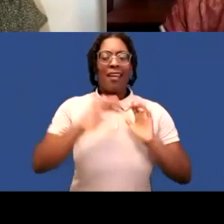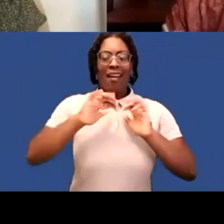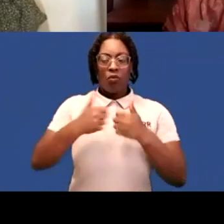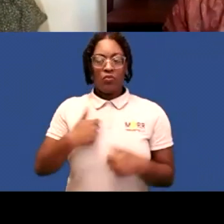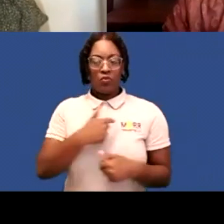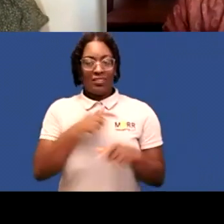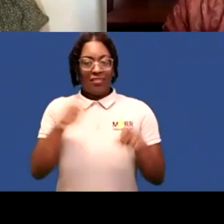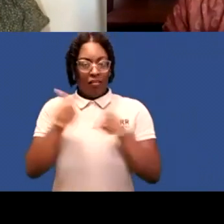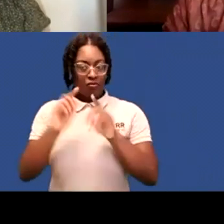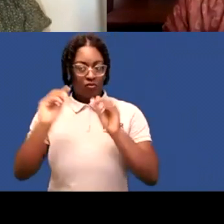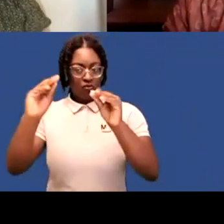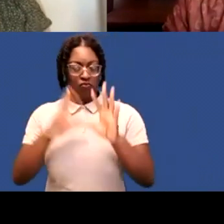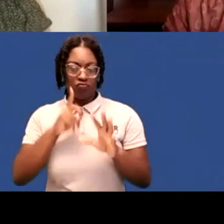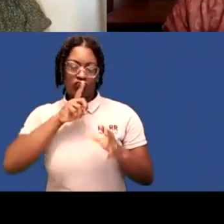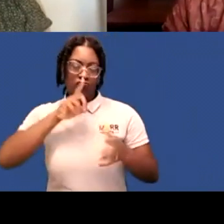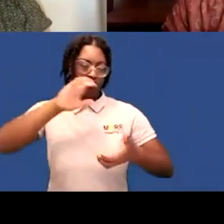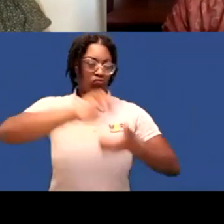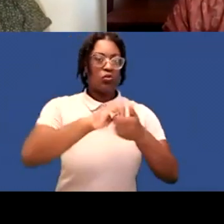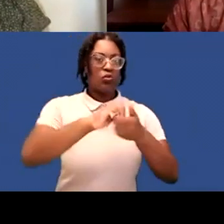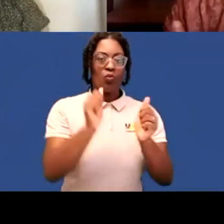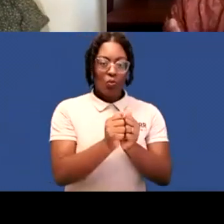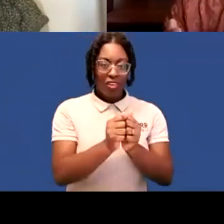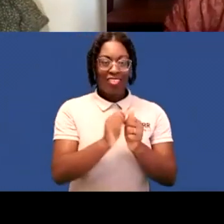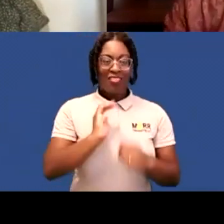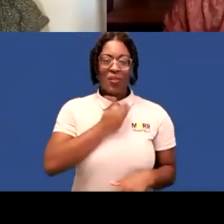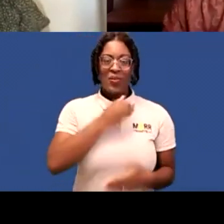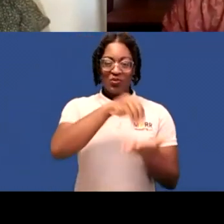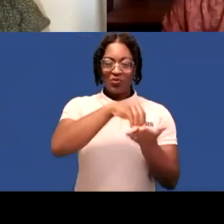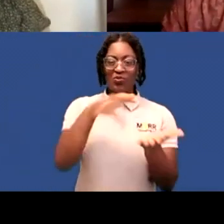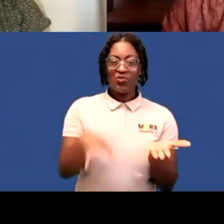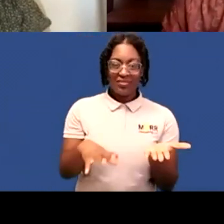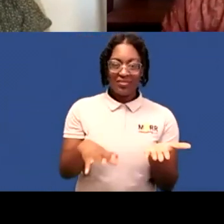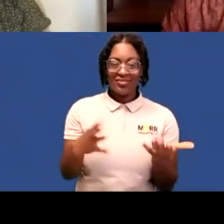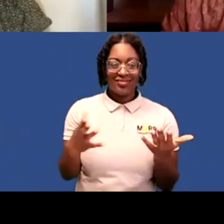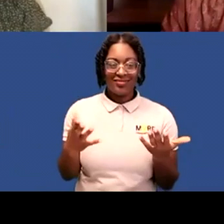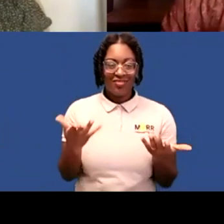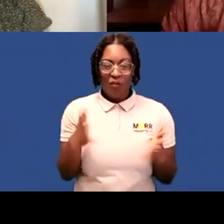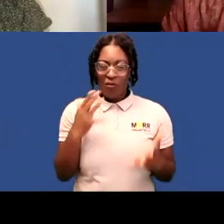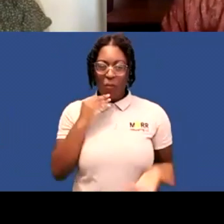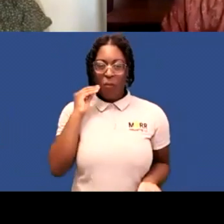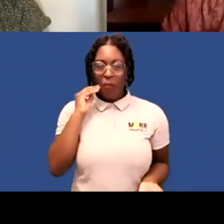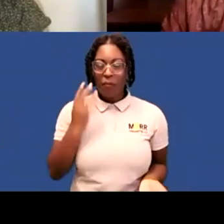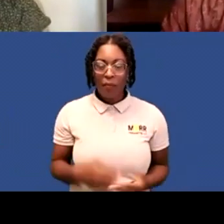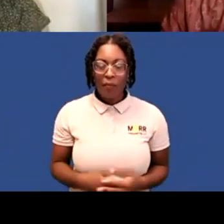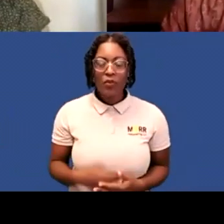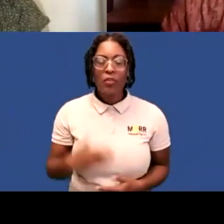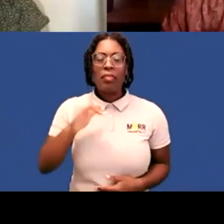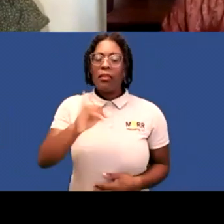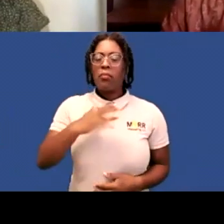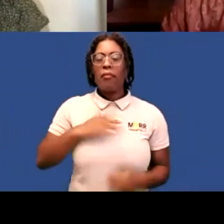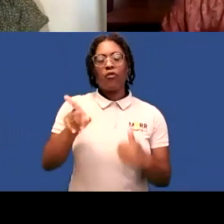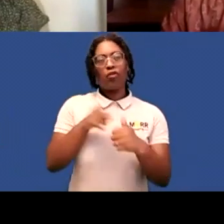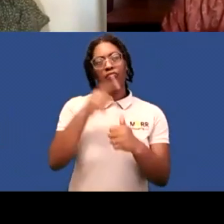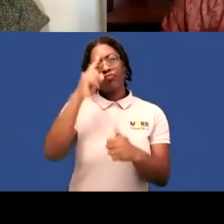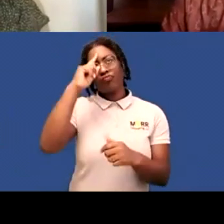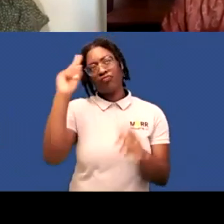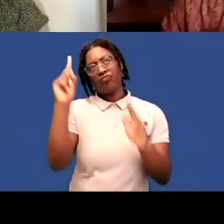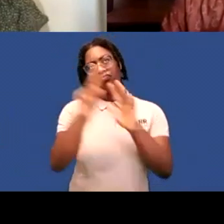to help educate their children. So that's my first thought in terms of what could it look like in terms of the